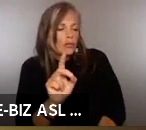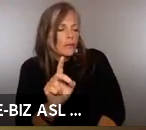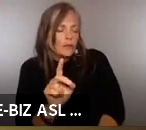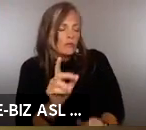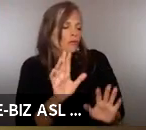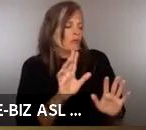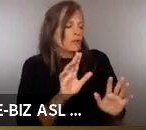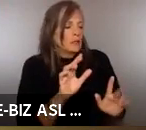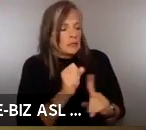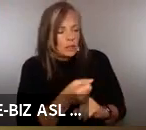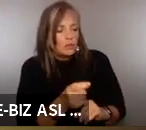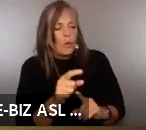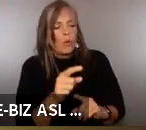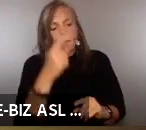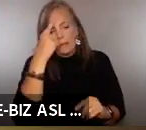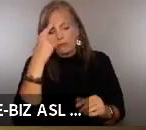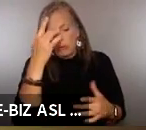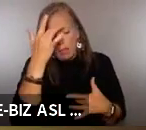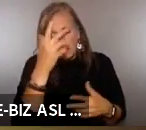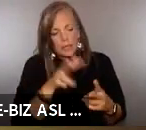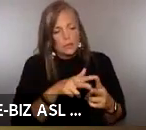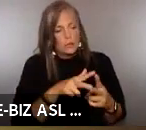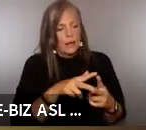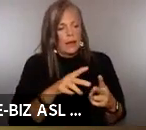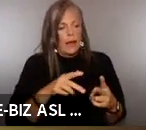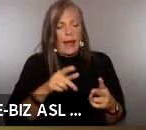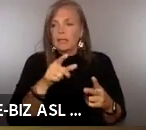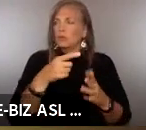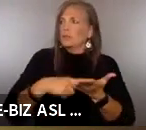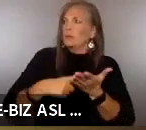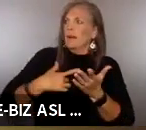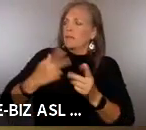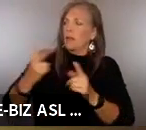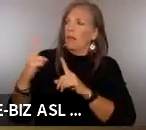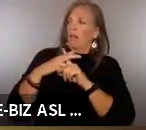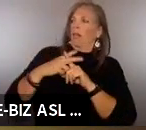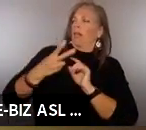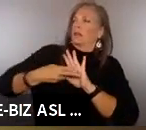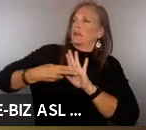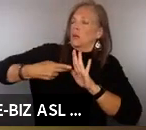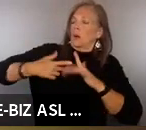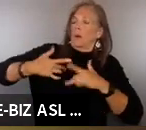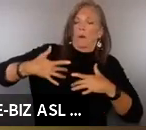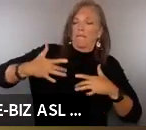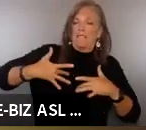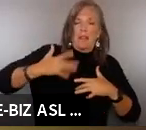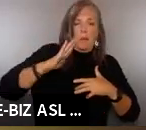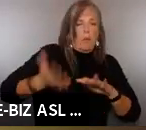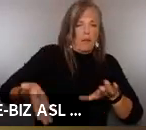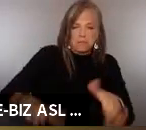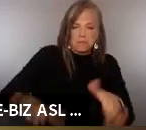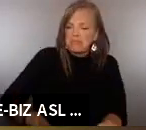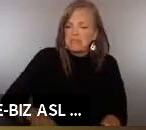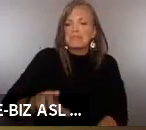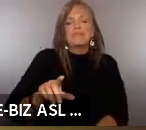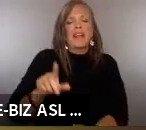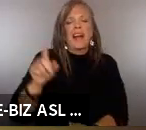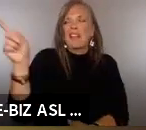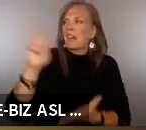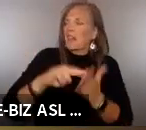condition or mental illness that suddenly feels like a death sentence. And I think it's important for us to express that it